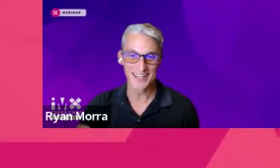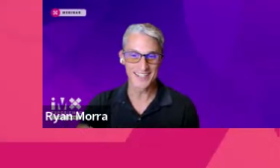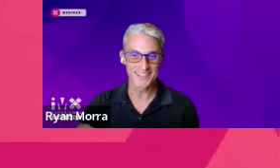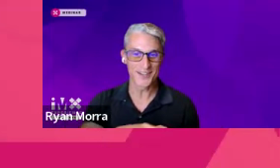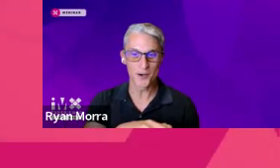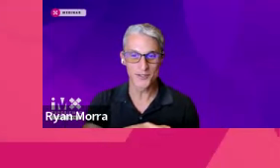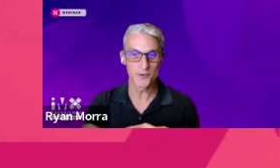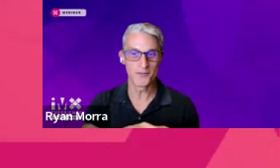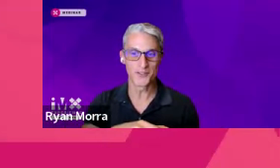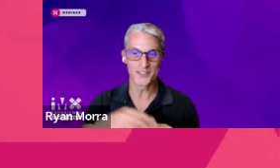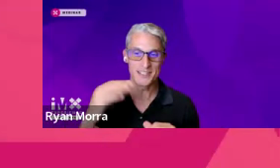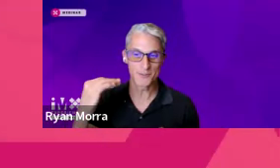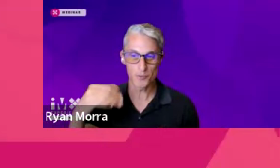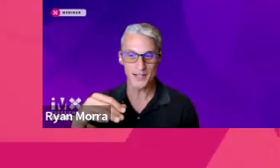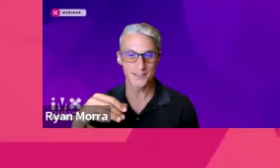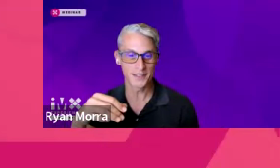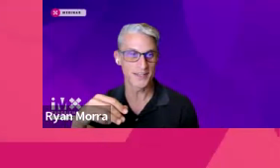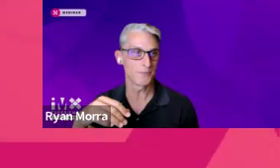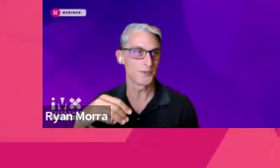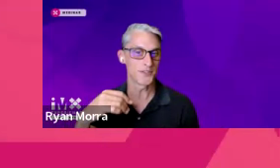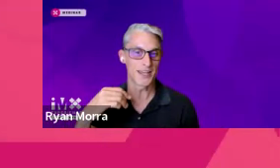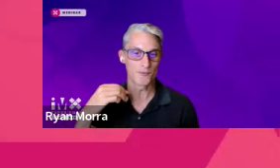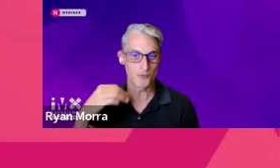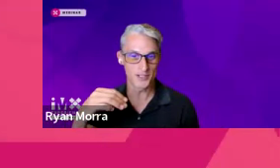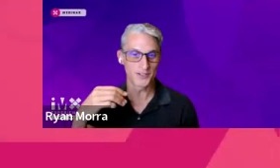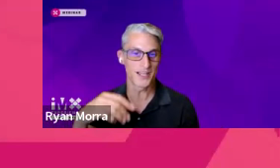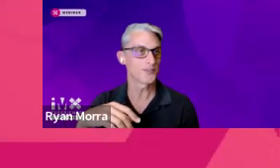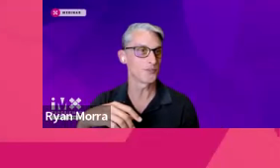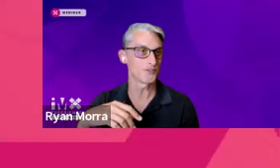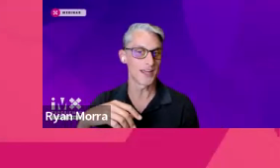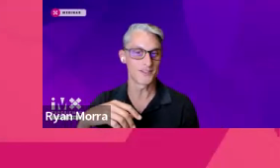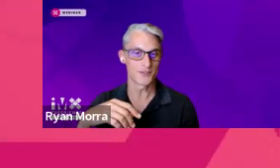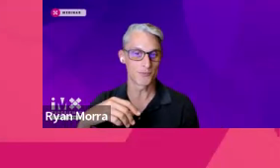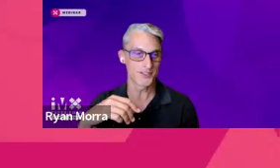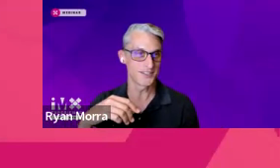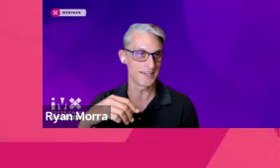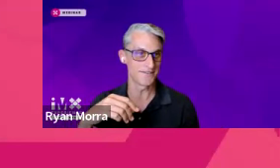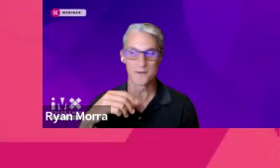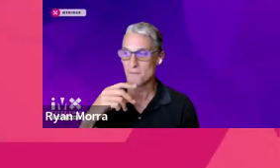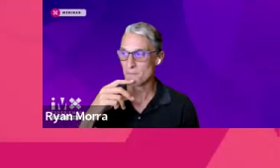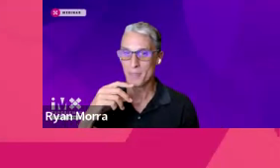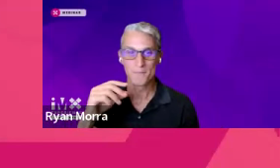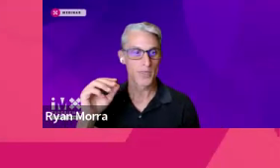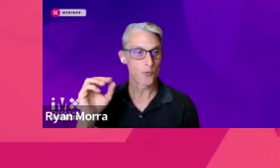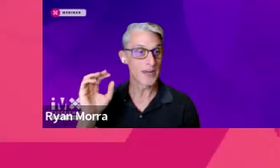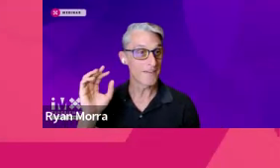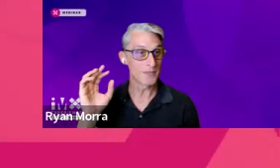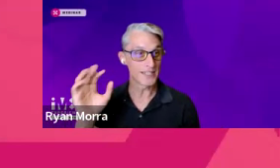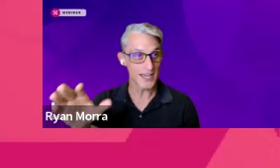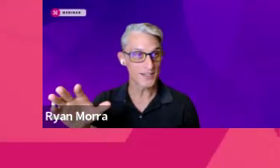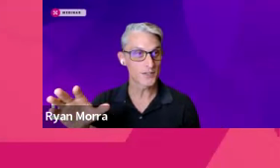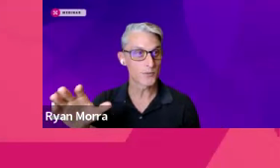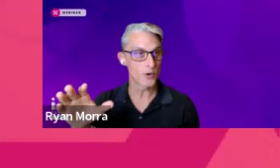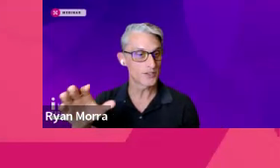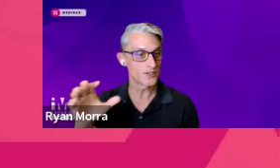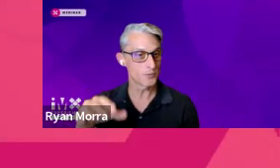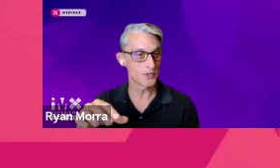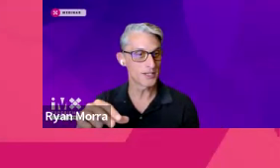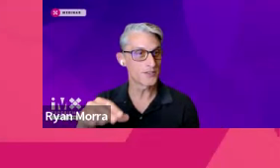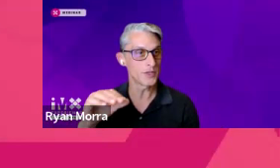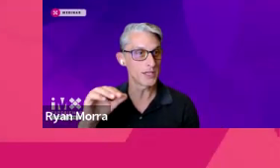classroom. It's just always so helpful to see these practical examples and real classroom strategies brought to life. We have been getting